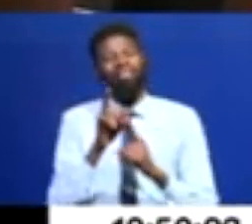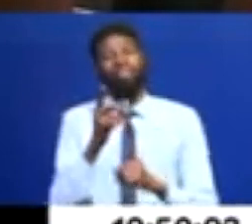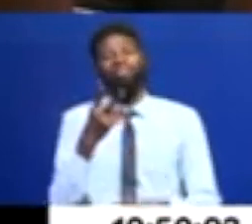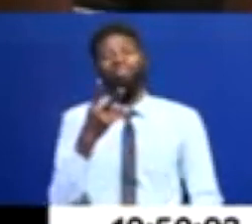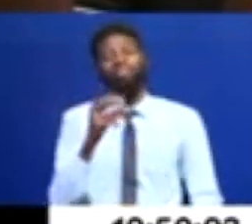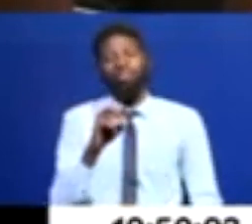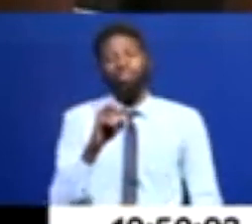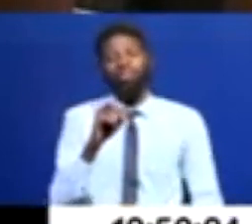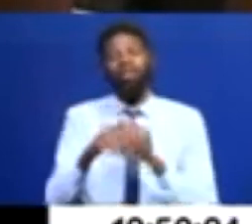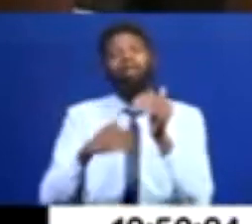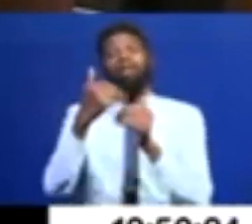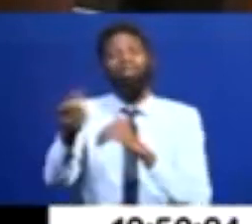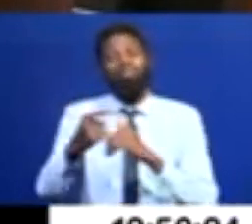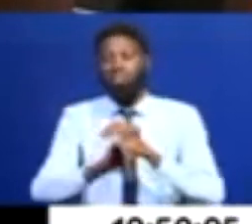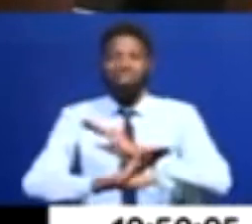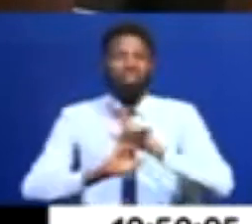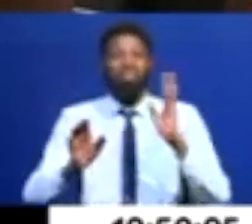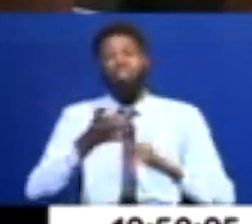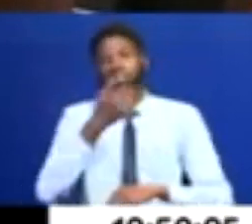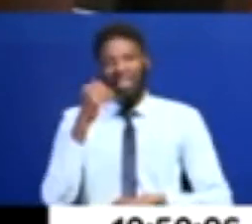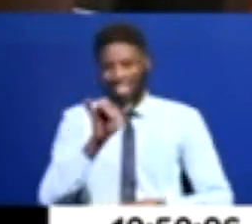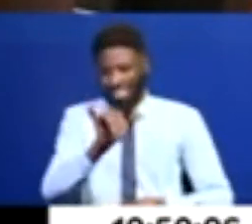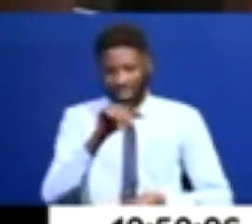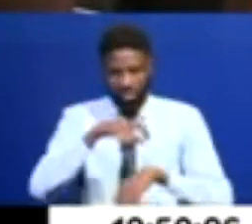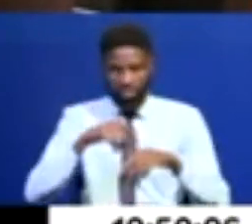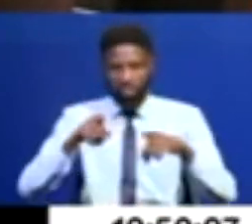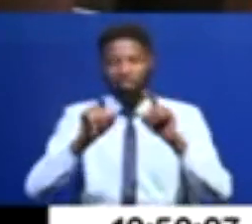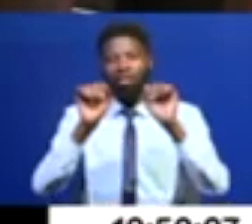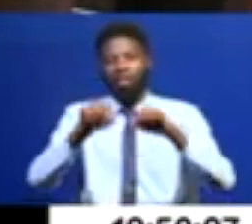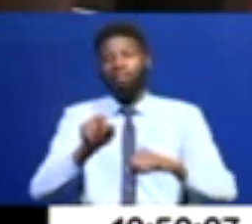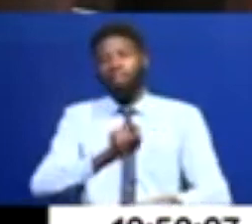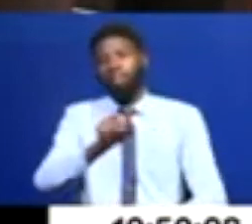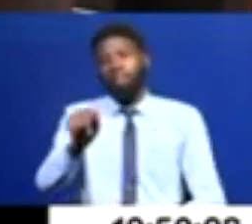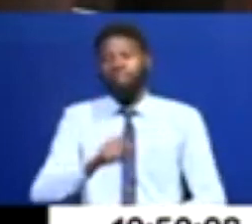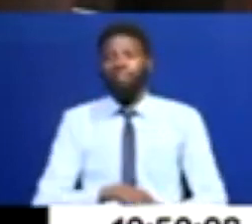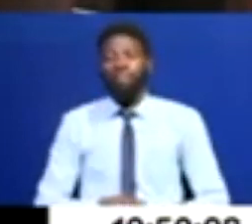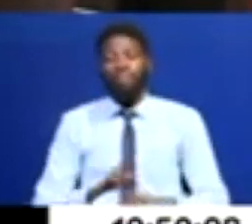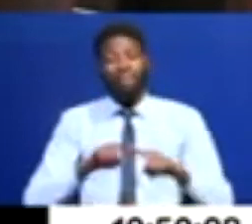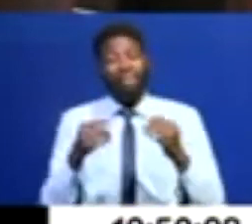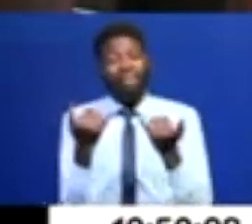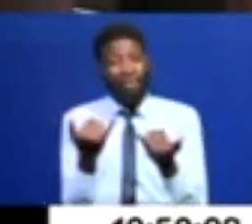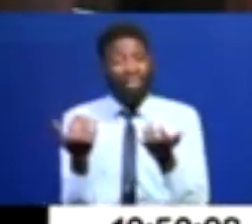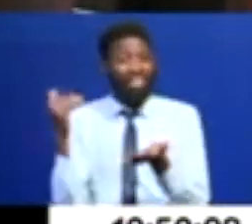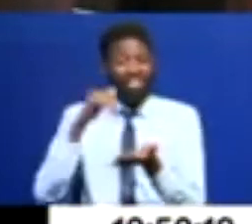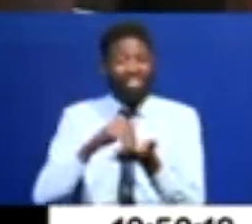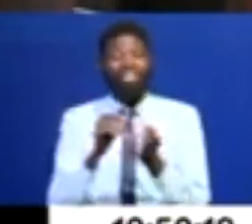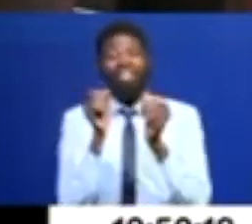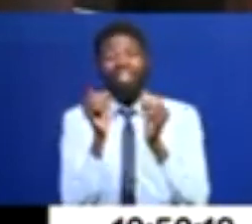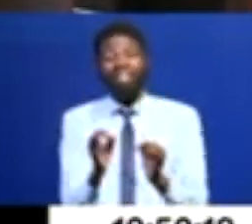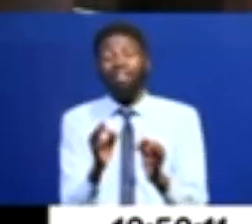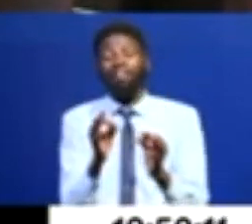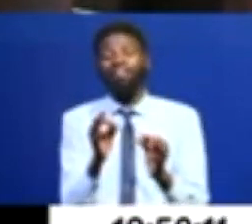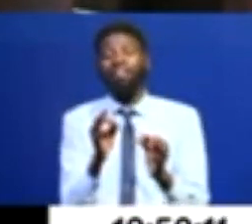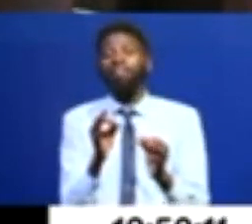20th month. Of the following month. Of the following month. Yes, that's when you can be able to pay that. Mm-hmm. But now, and again, this one, if it has to come